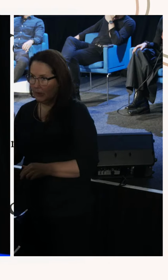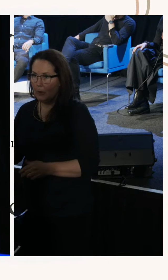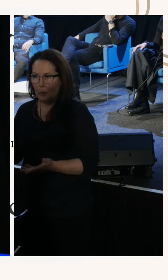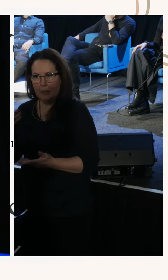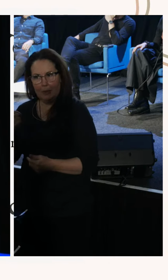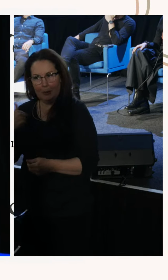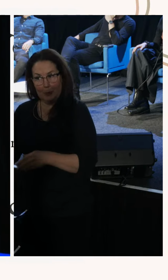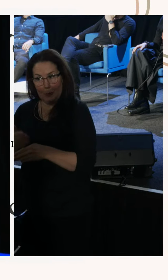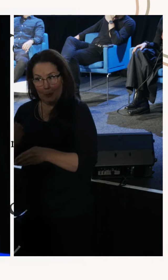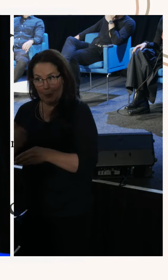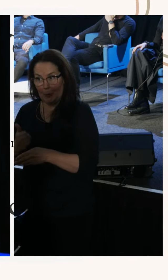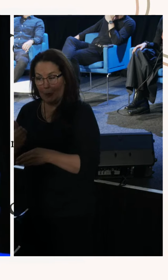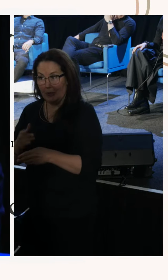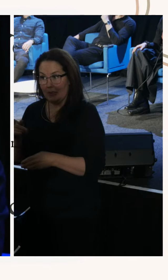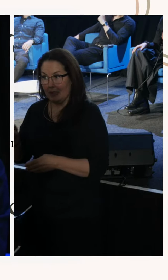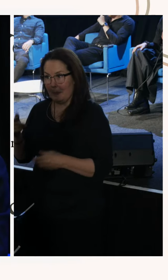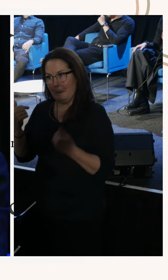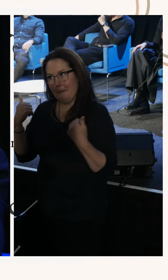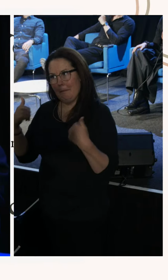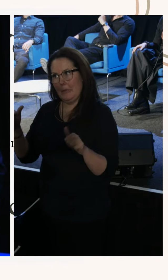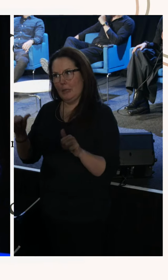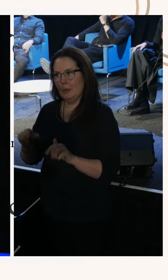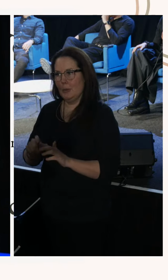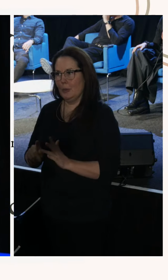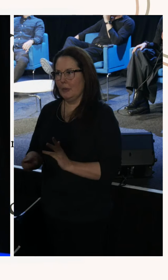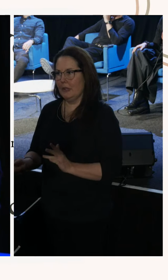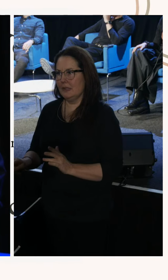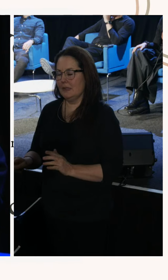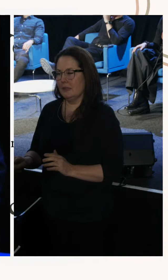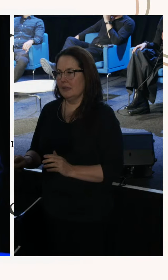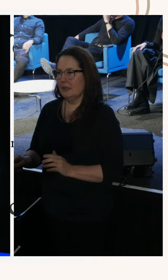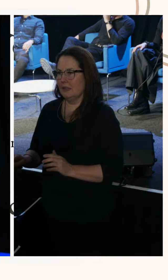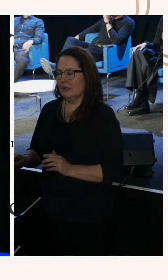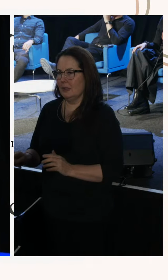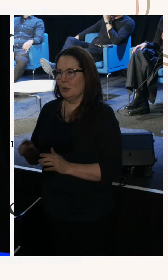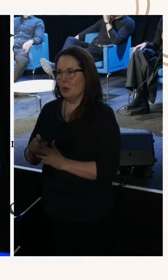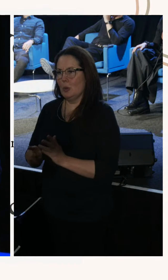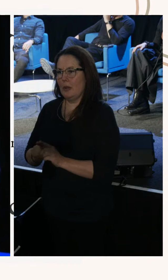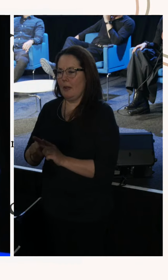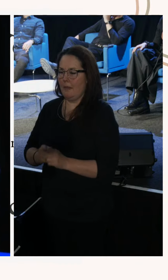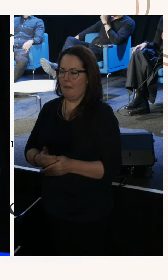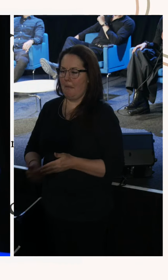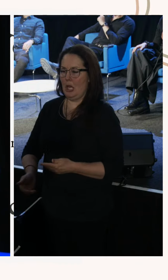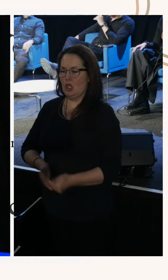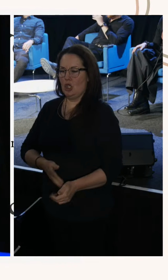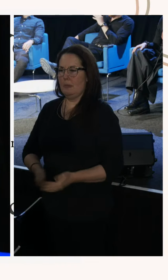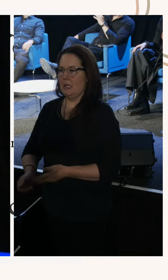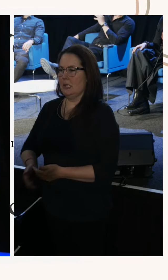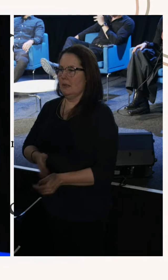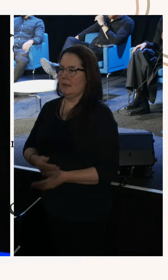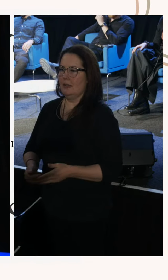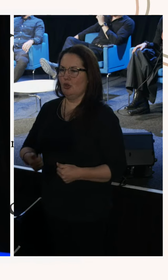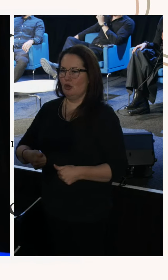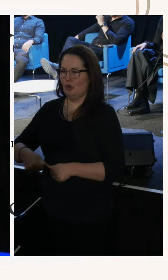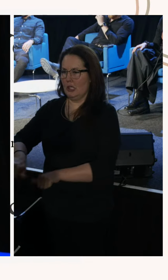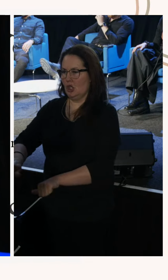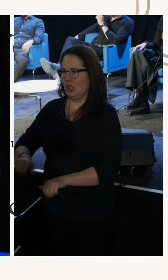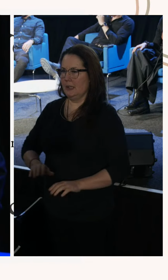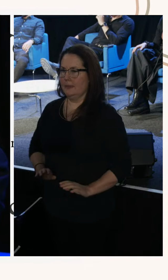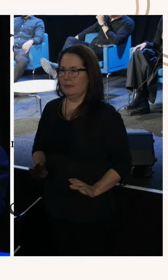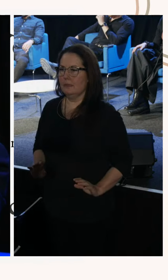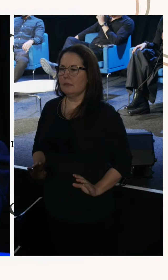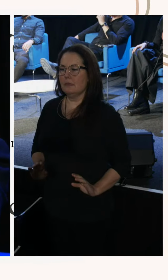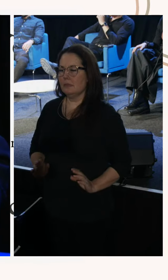where I work, is doing this, they're doing it as a management strategy. It's a